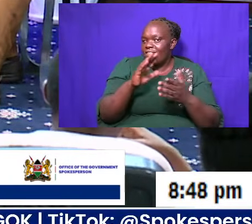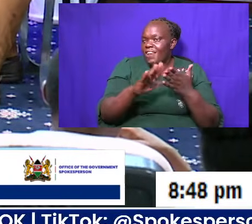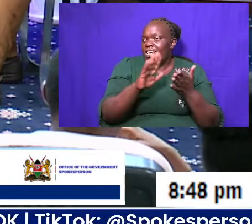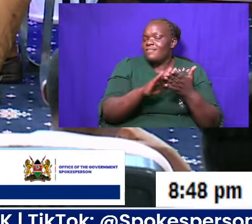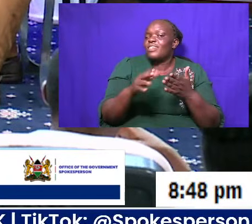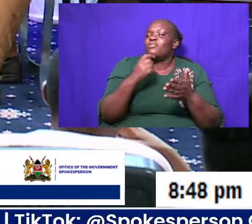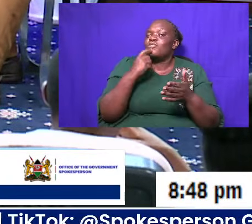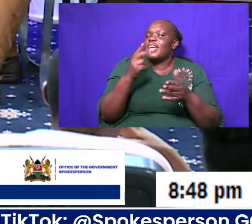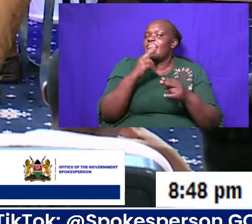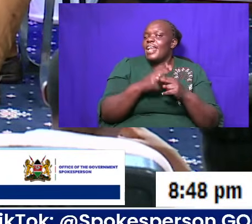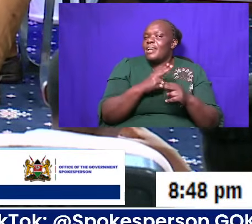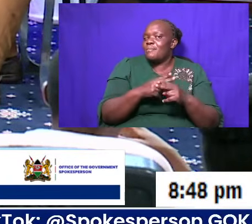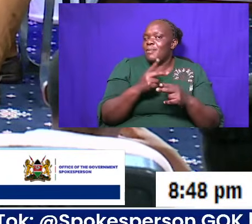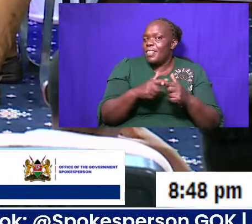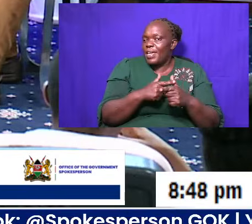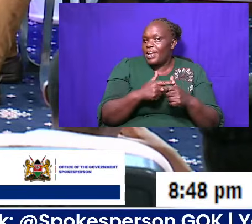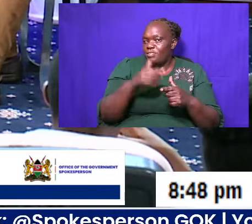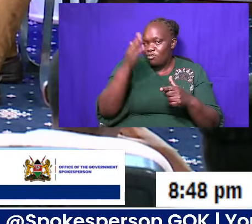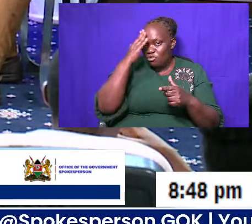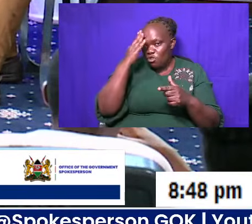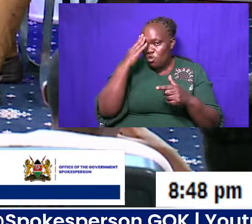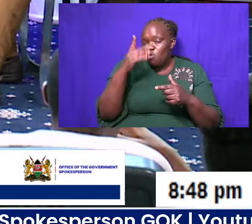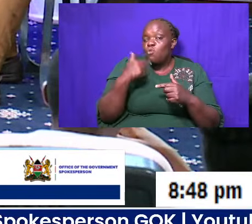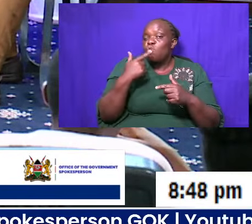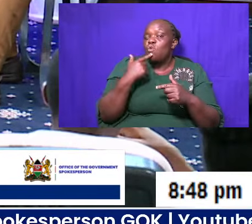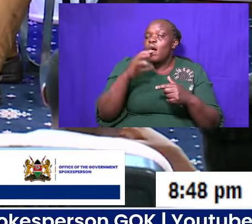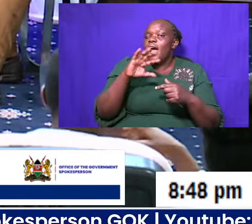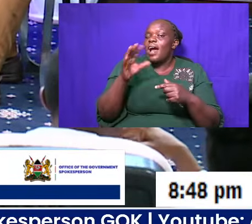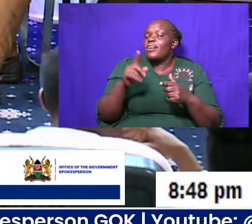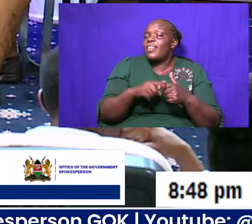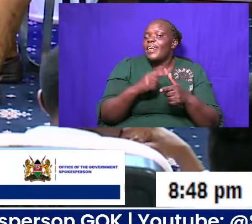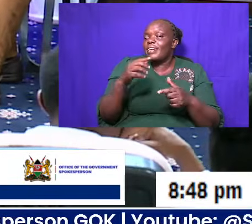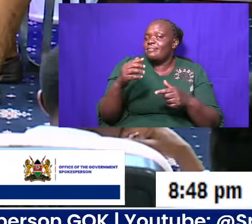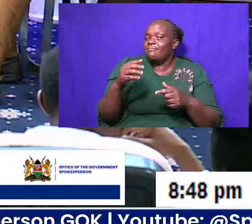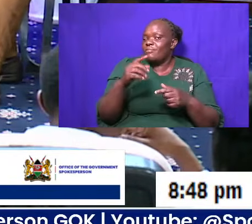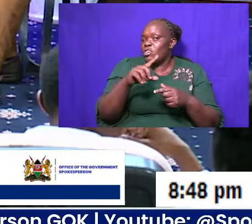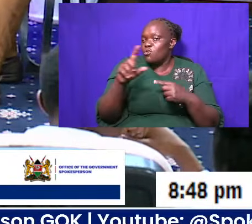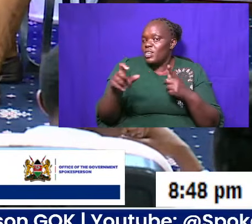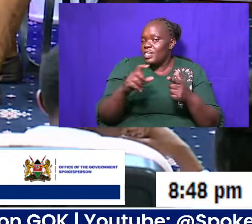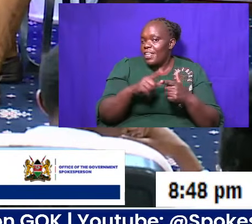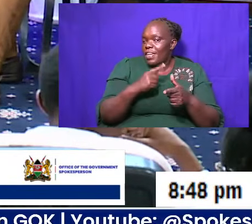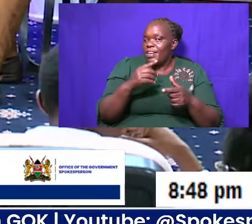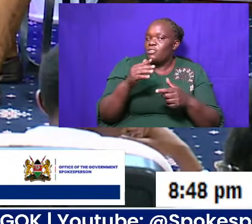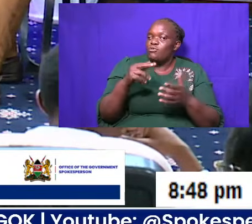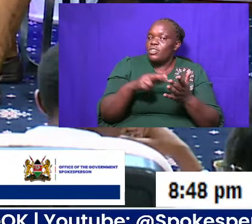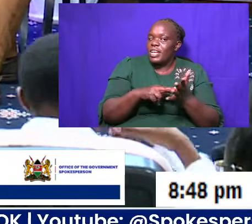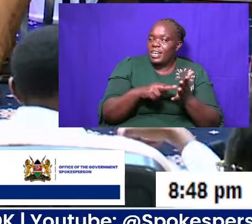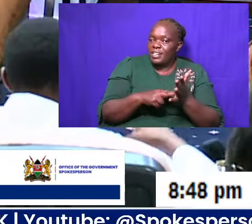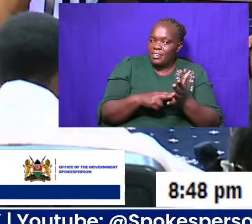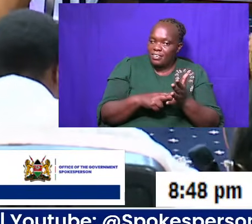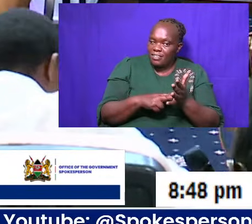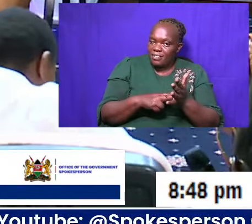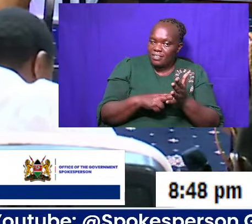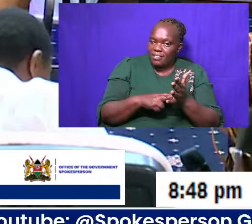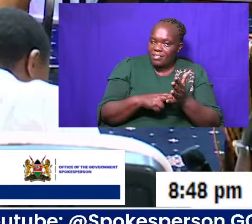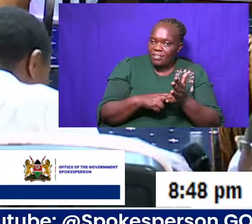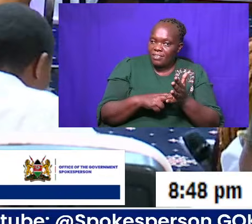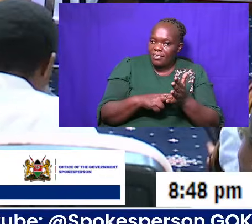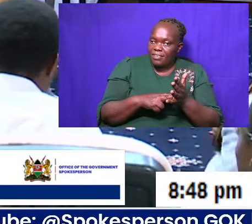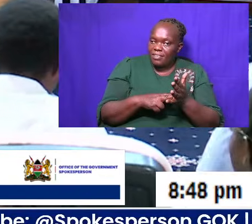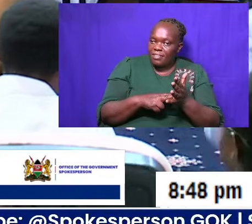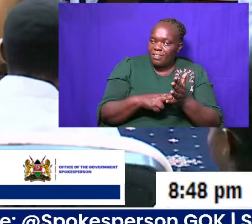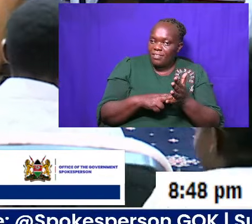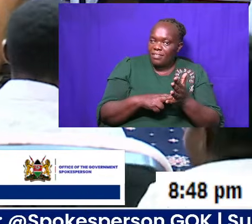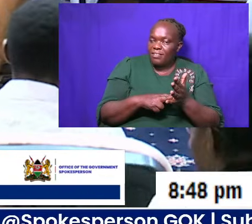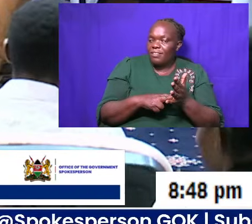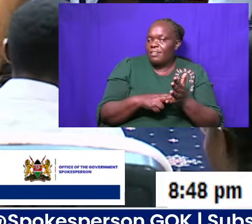name and you know which county you come from, and question to Simama tafadhali. Simama haraka haraka. You have to stand